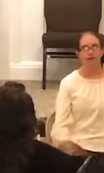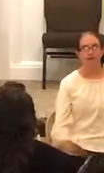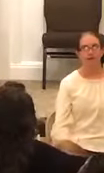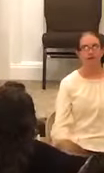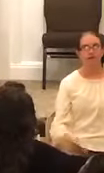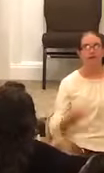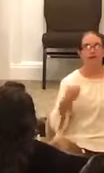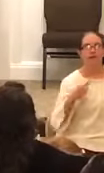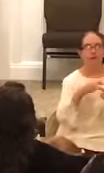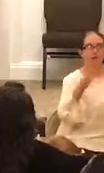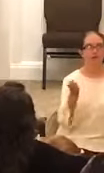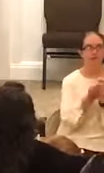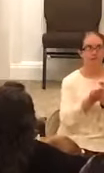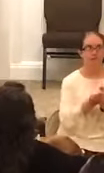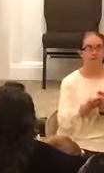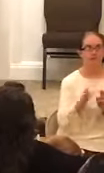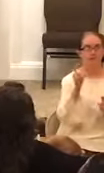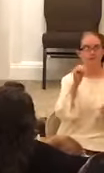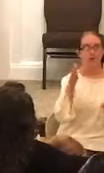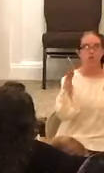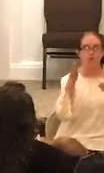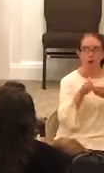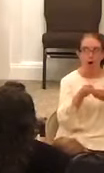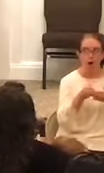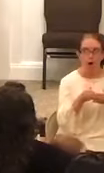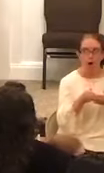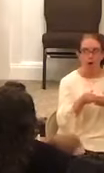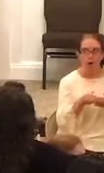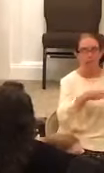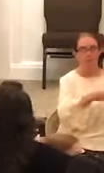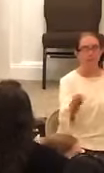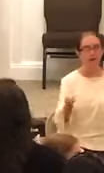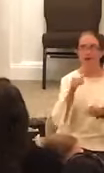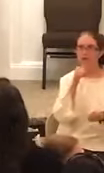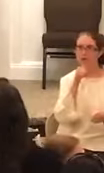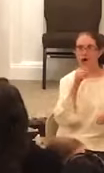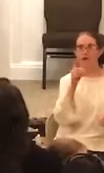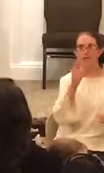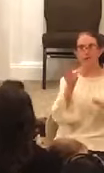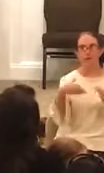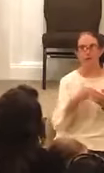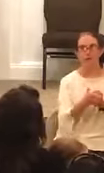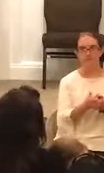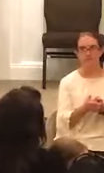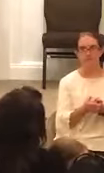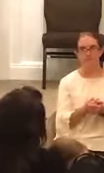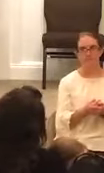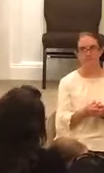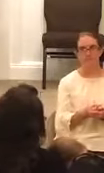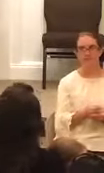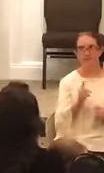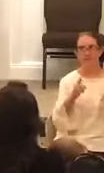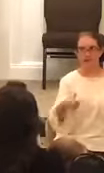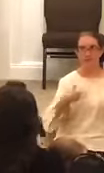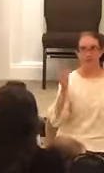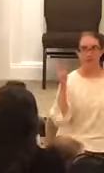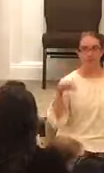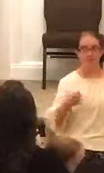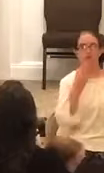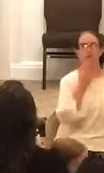They had repented. They had done part of the deed, but they hadn't got the rest of it done. A lot of people really live that way. I